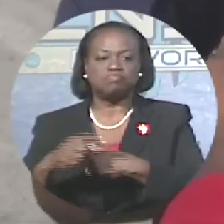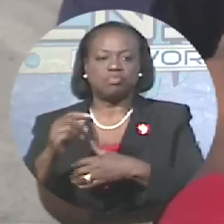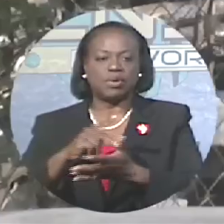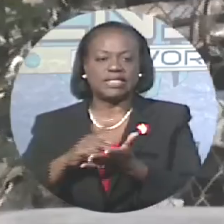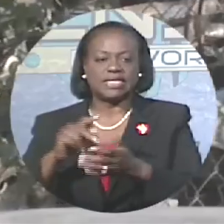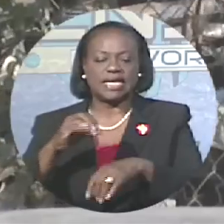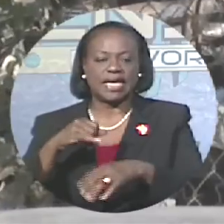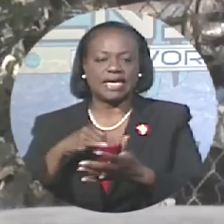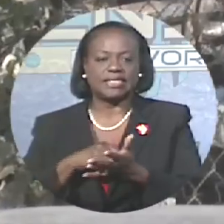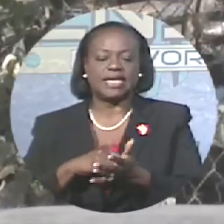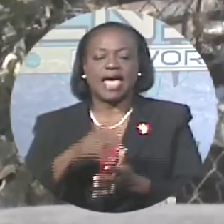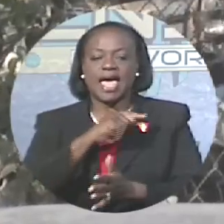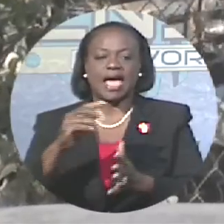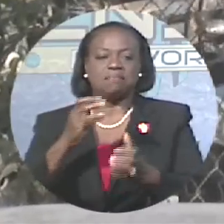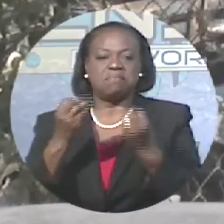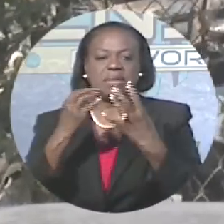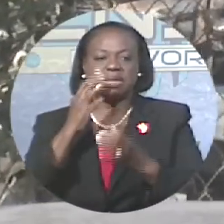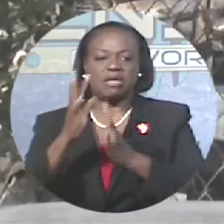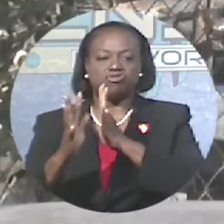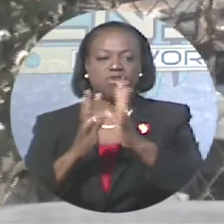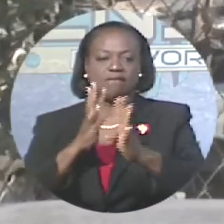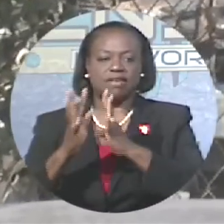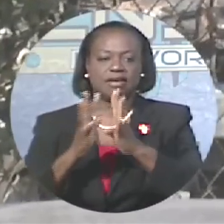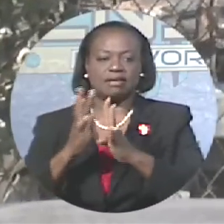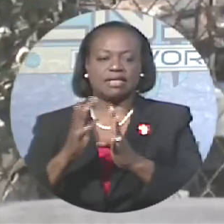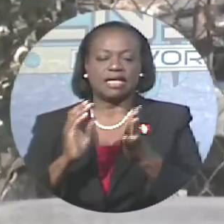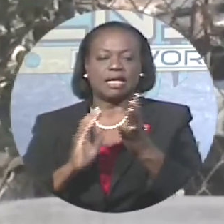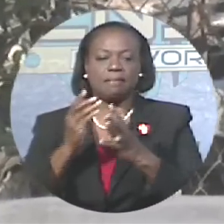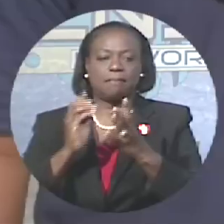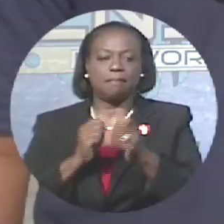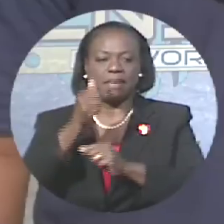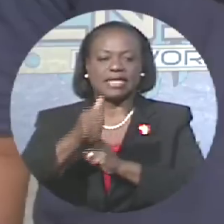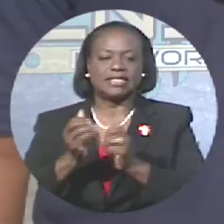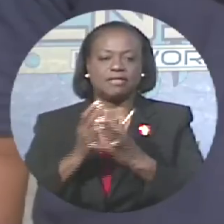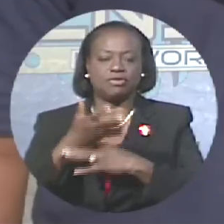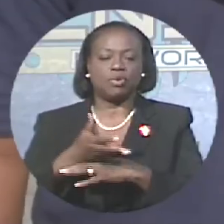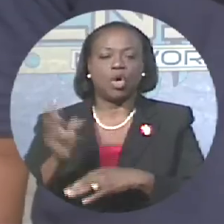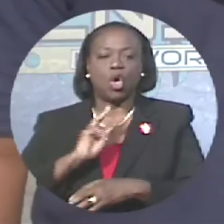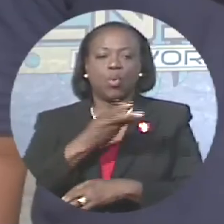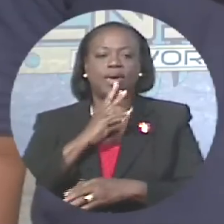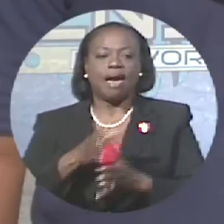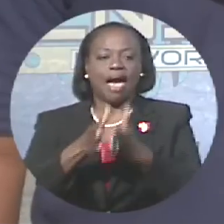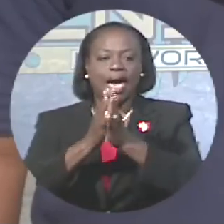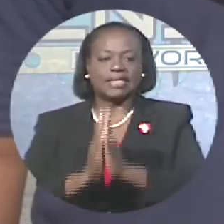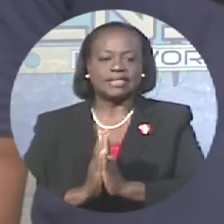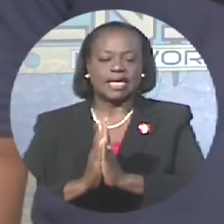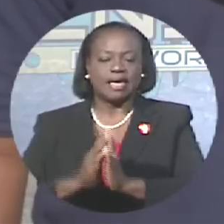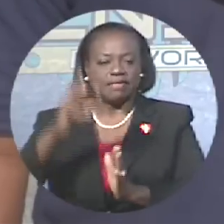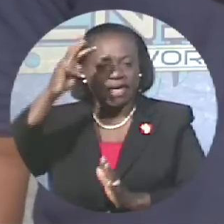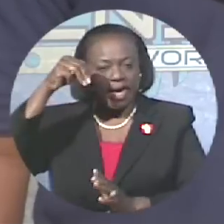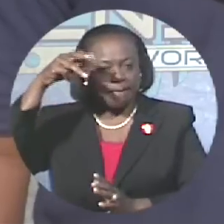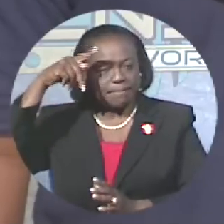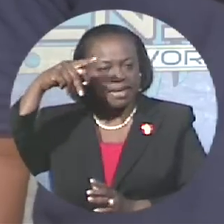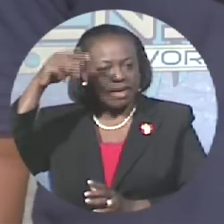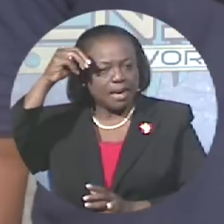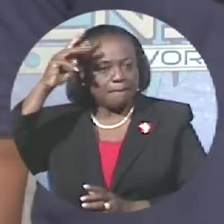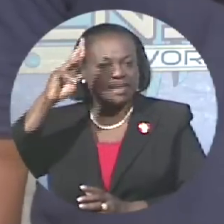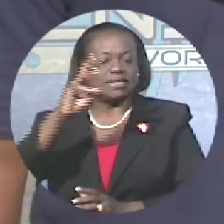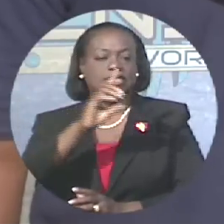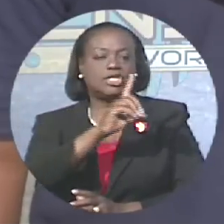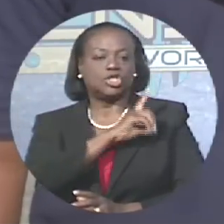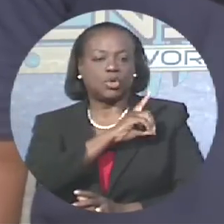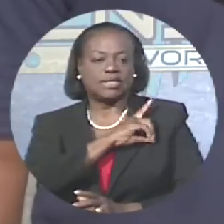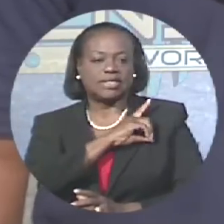traffic congestion. So we are asking the Member of Parliament, Mr. Dorsett, who is the Minister for